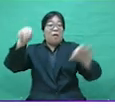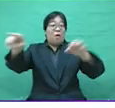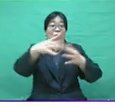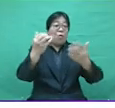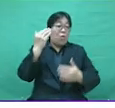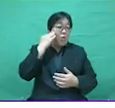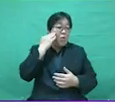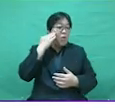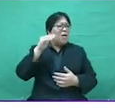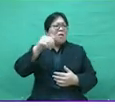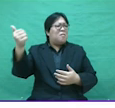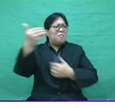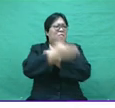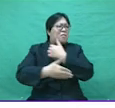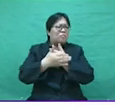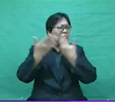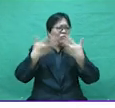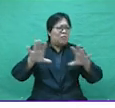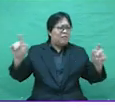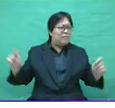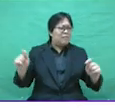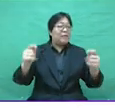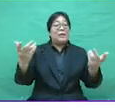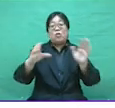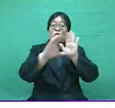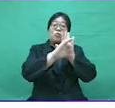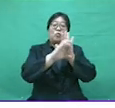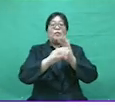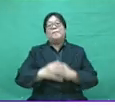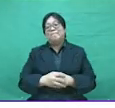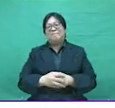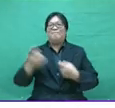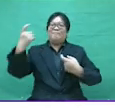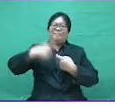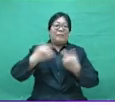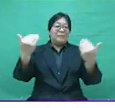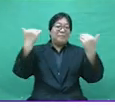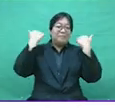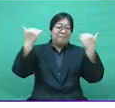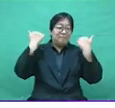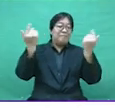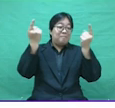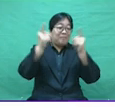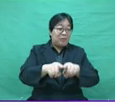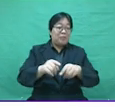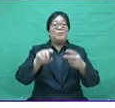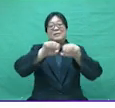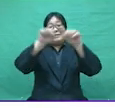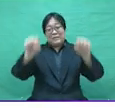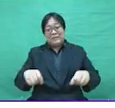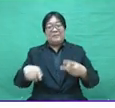want to know what other countries have done, for example, regarding the unemployment system